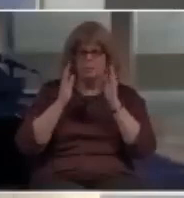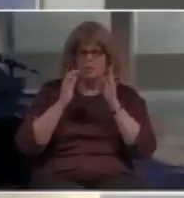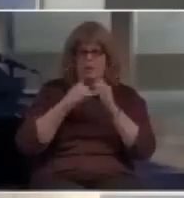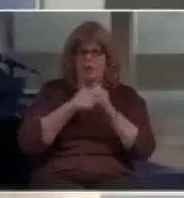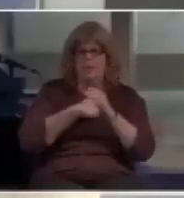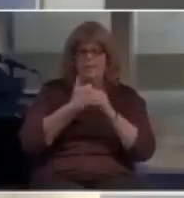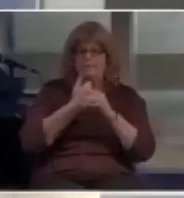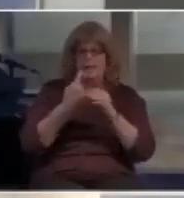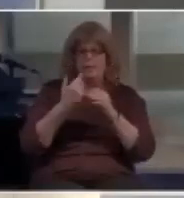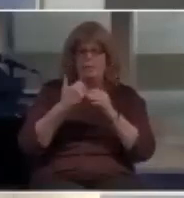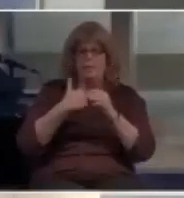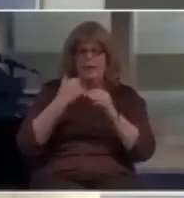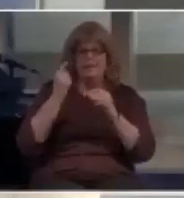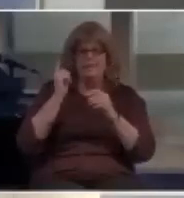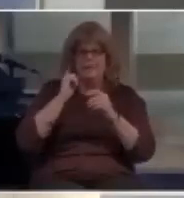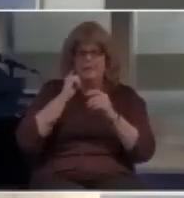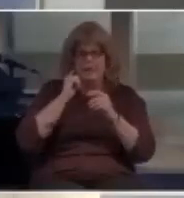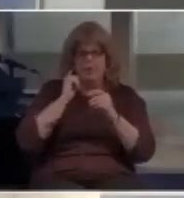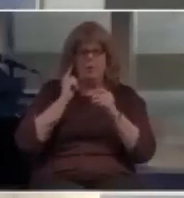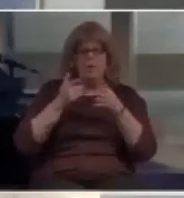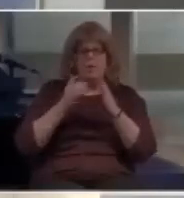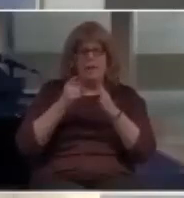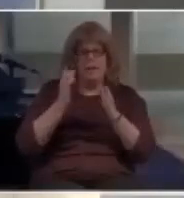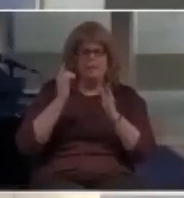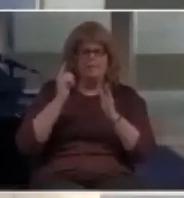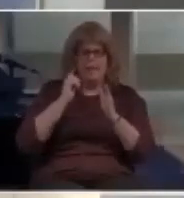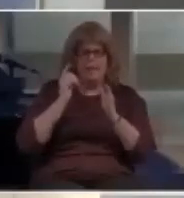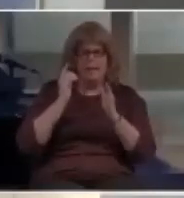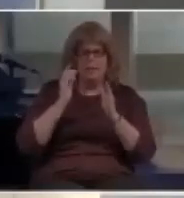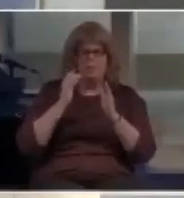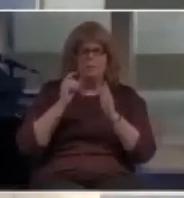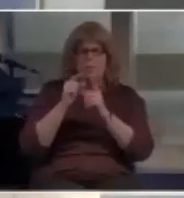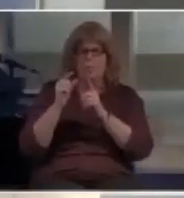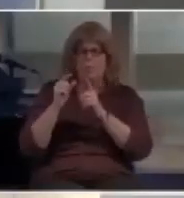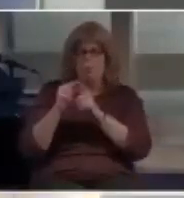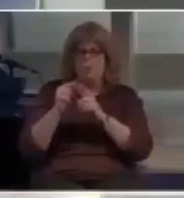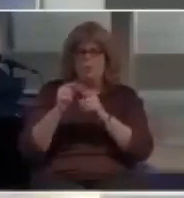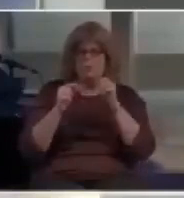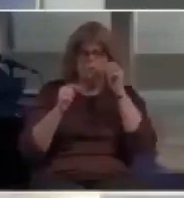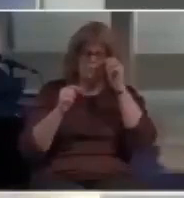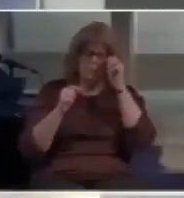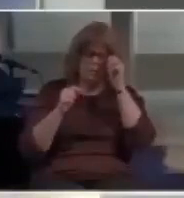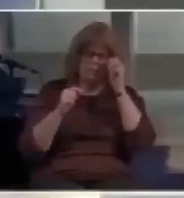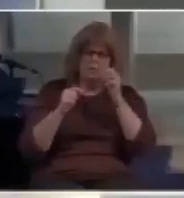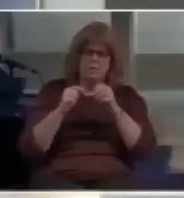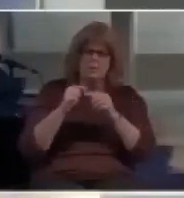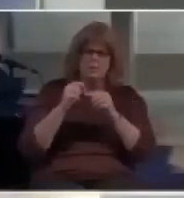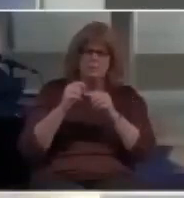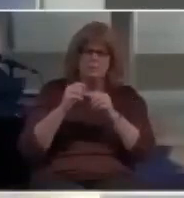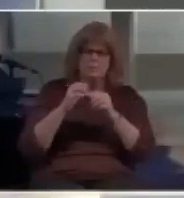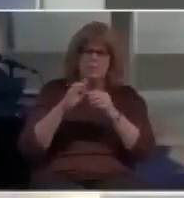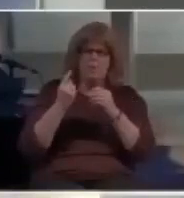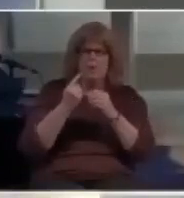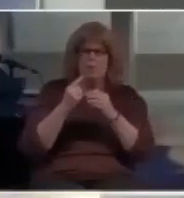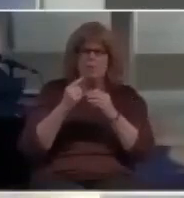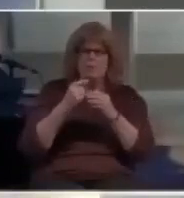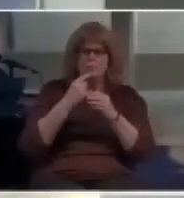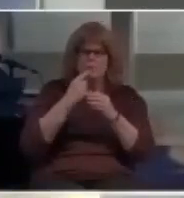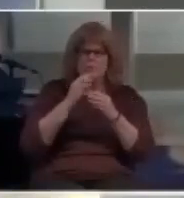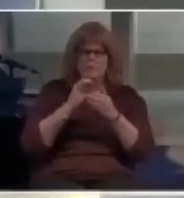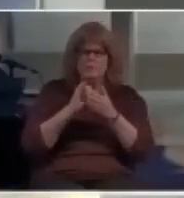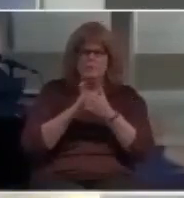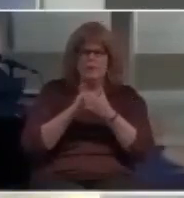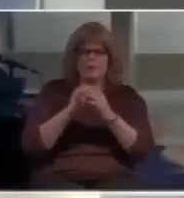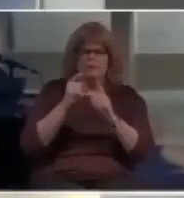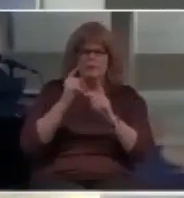if anyone has an ear, let him hear. And these are words that are in every other place where this is stated, it